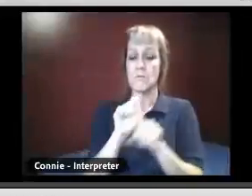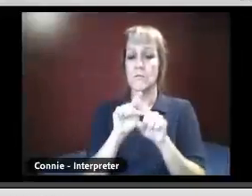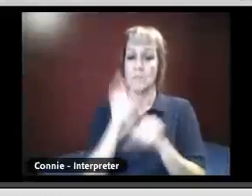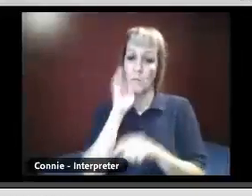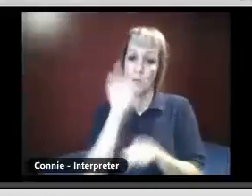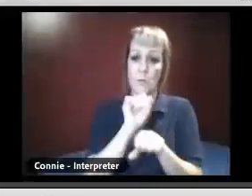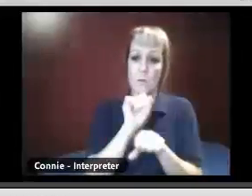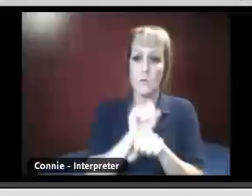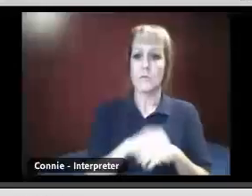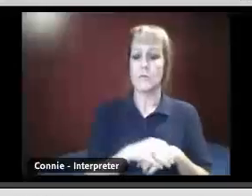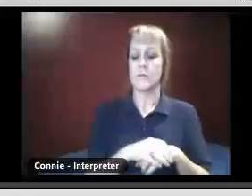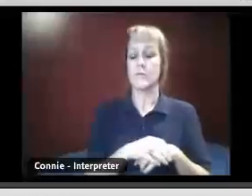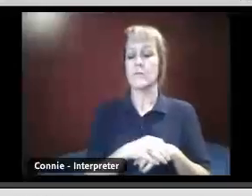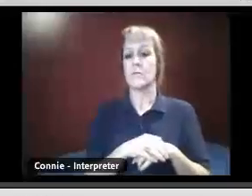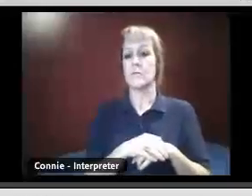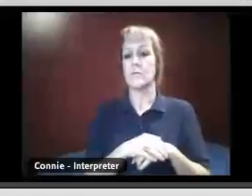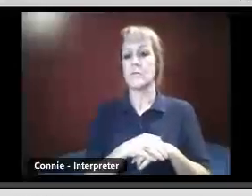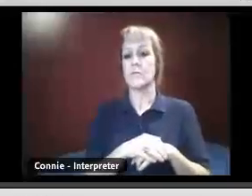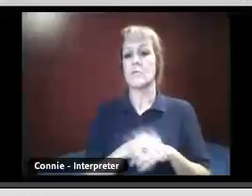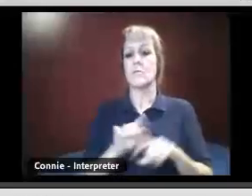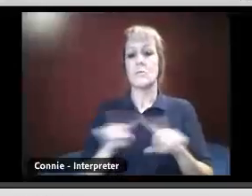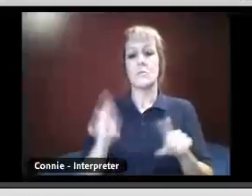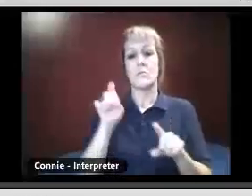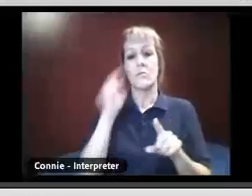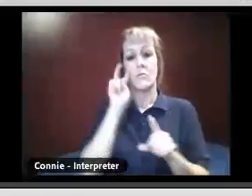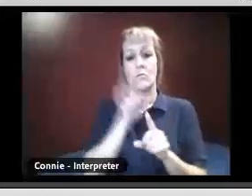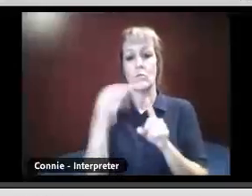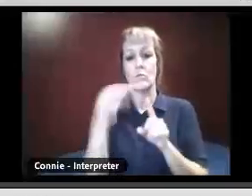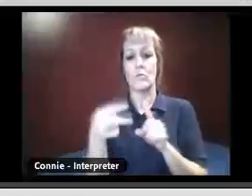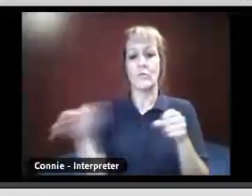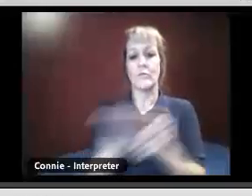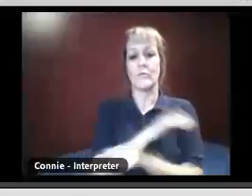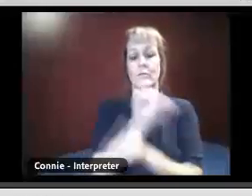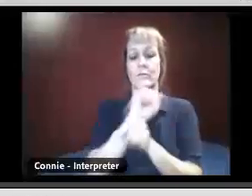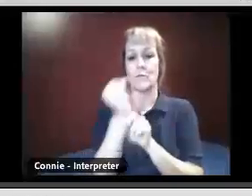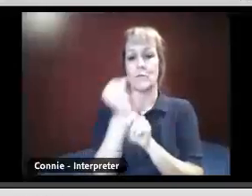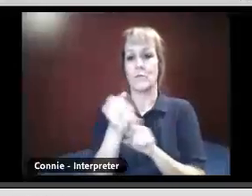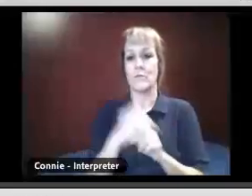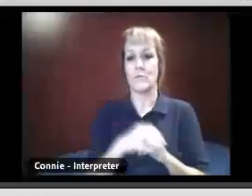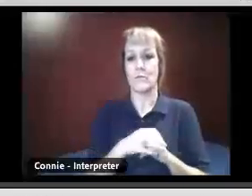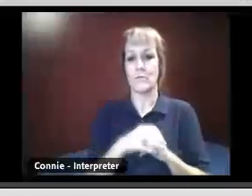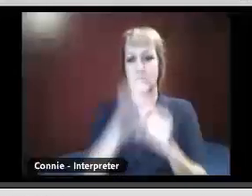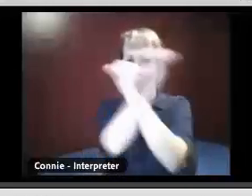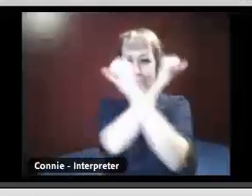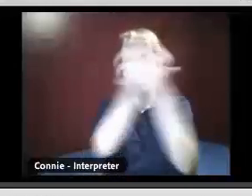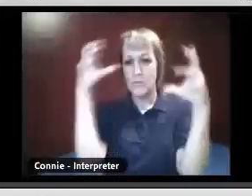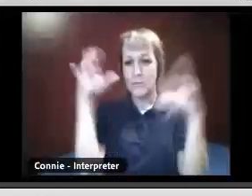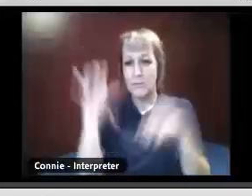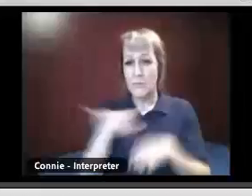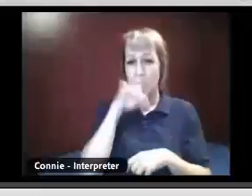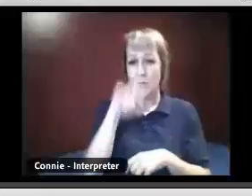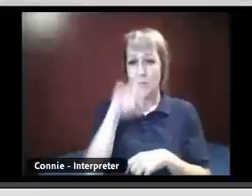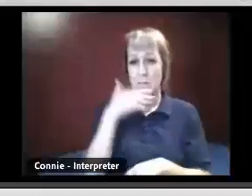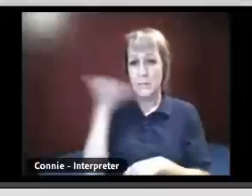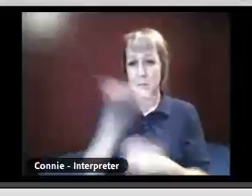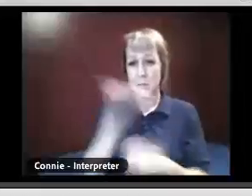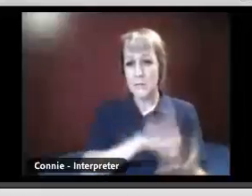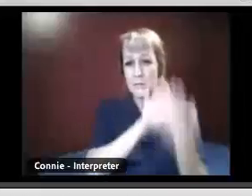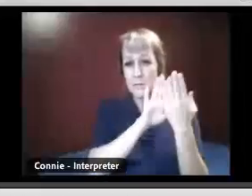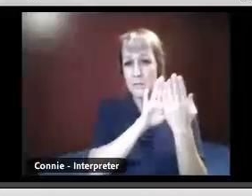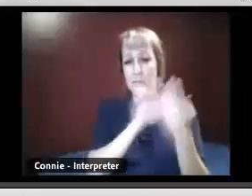right? However, you have to look at the whole situation, all right, to see, is this really the best approach, or is there